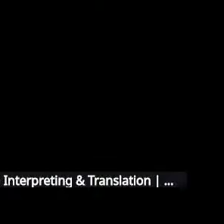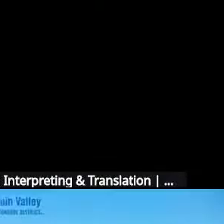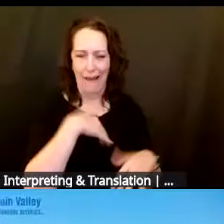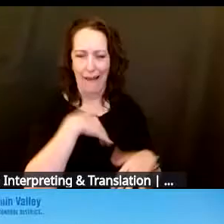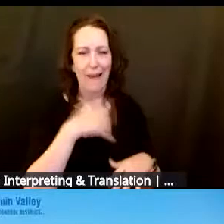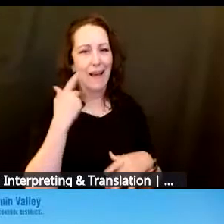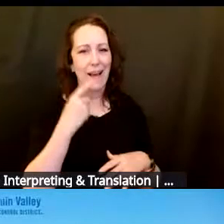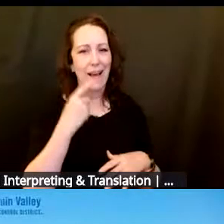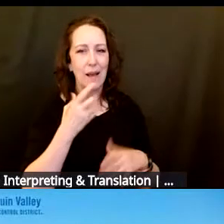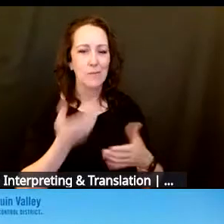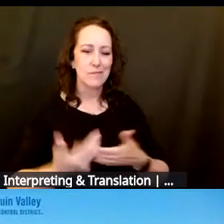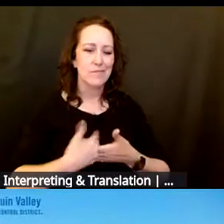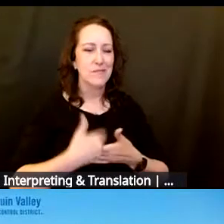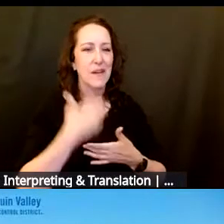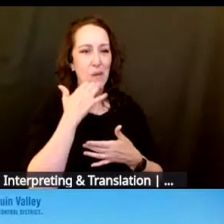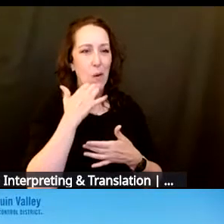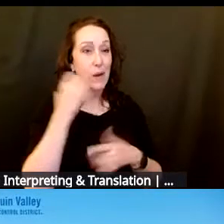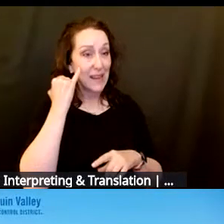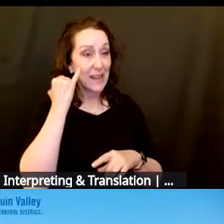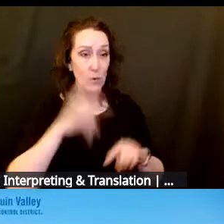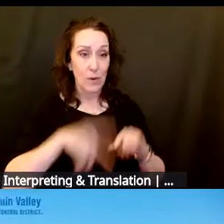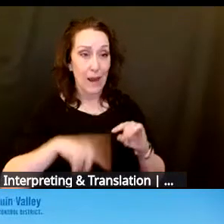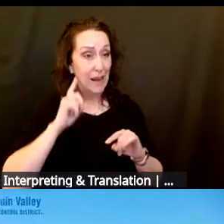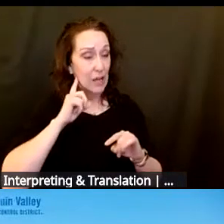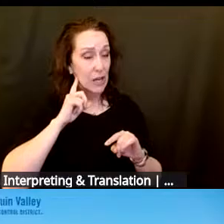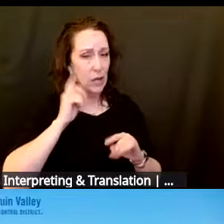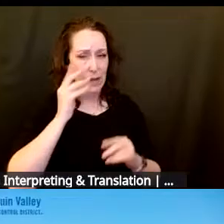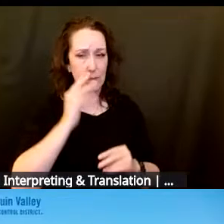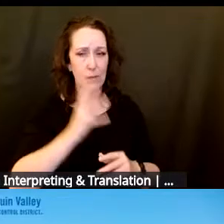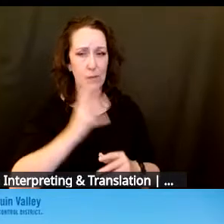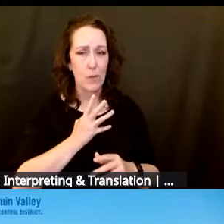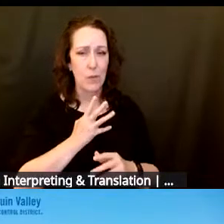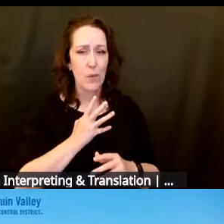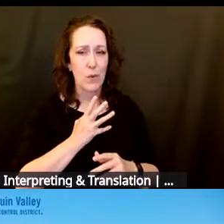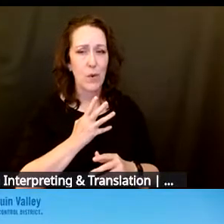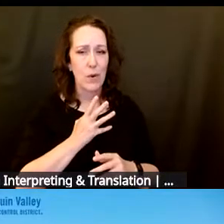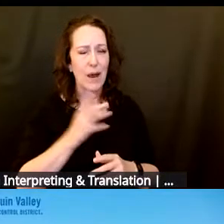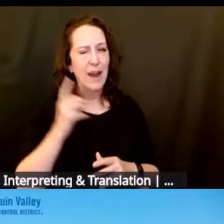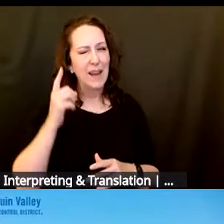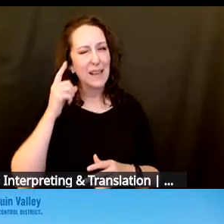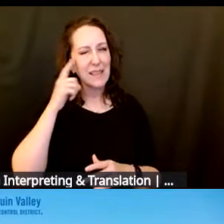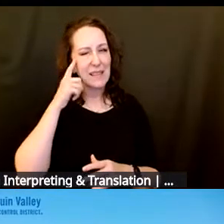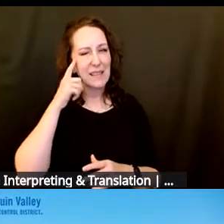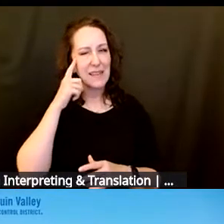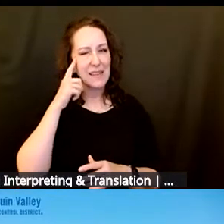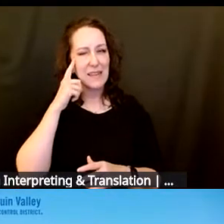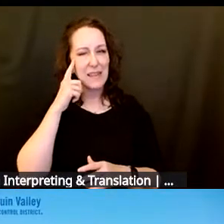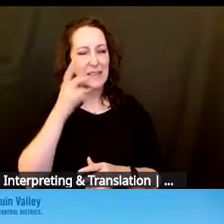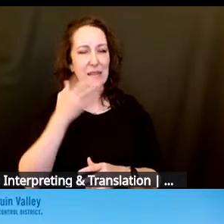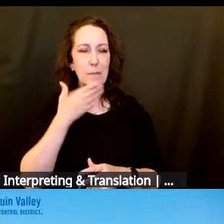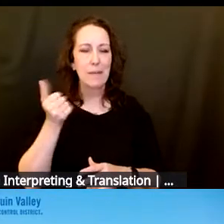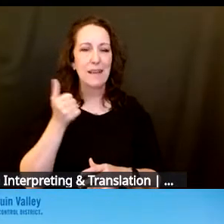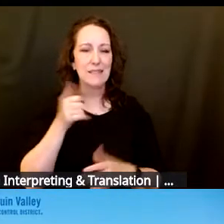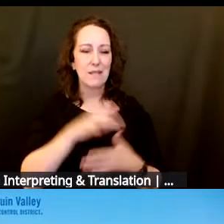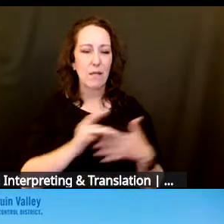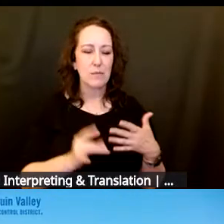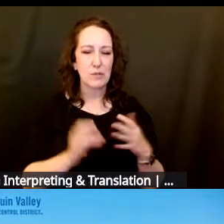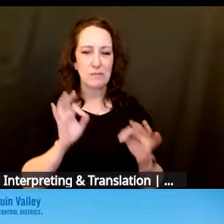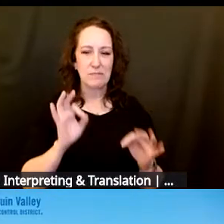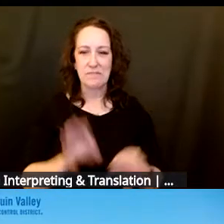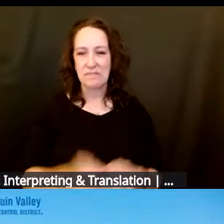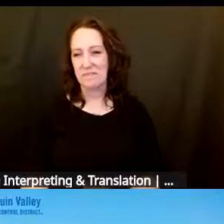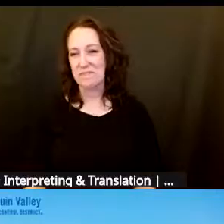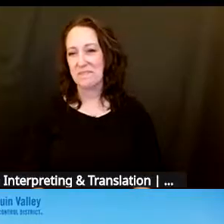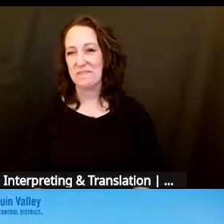phone, so if you can't hear me at any point, let me know. But I think this is a better option for now.